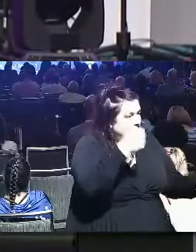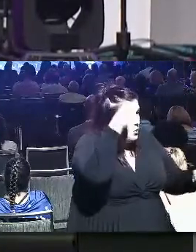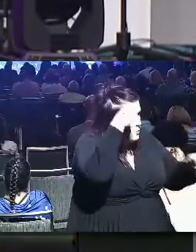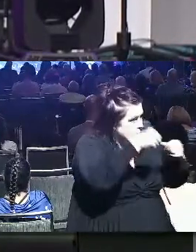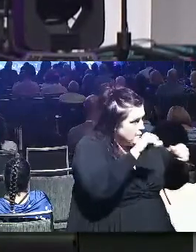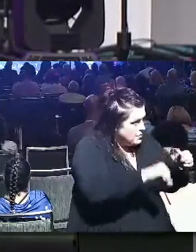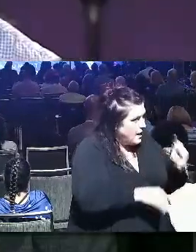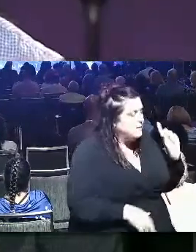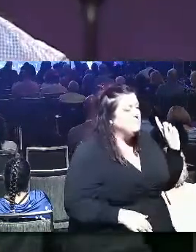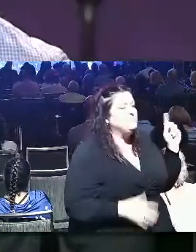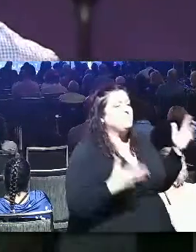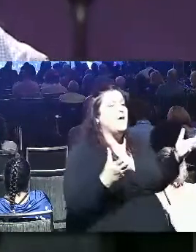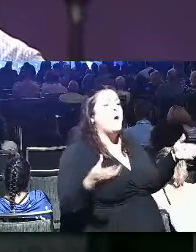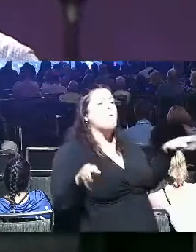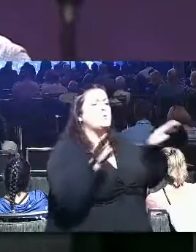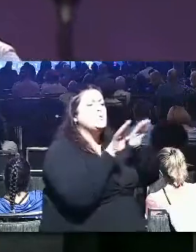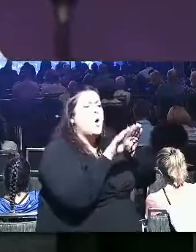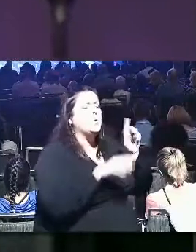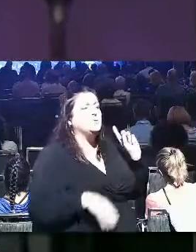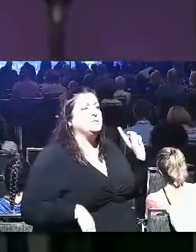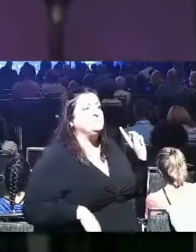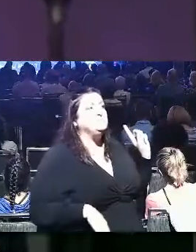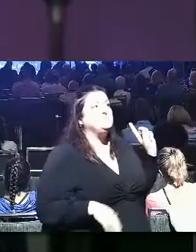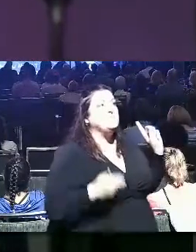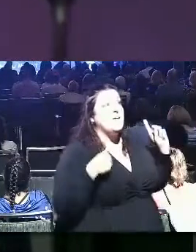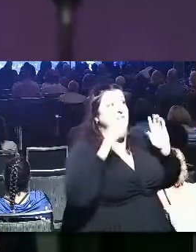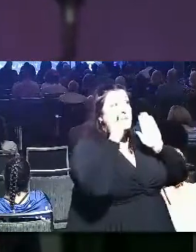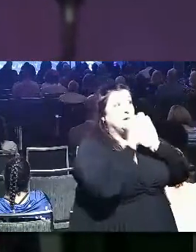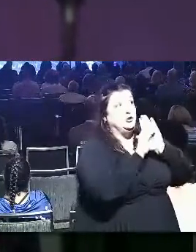want to close with a picture